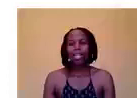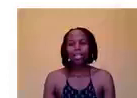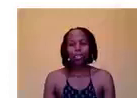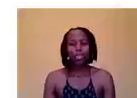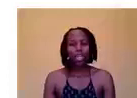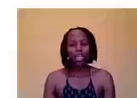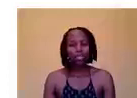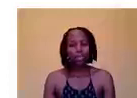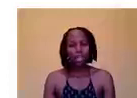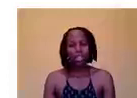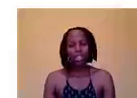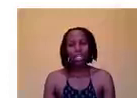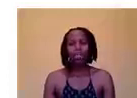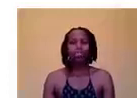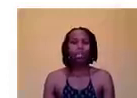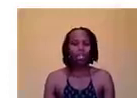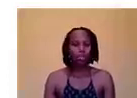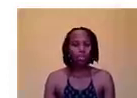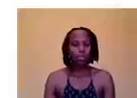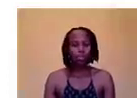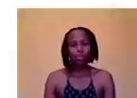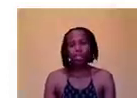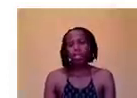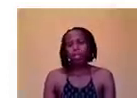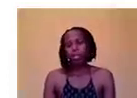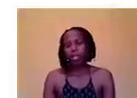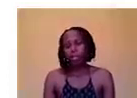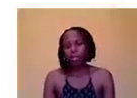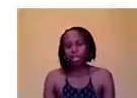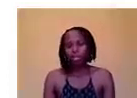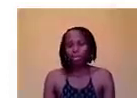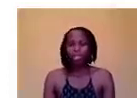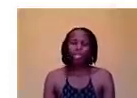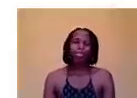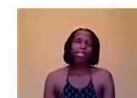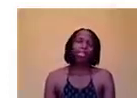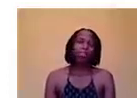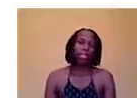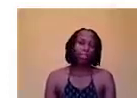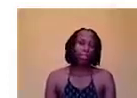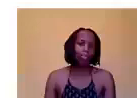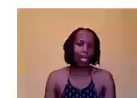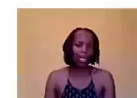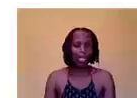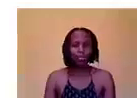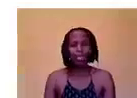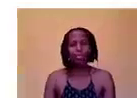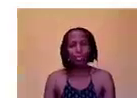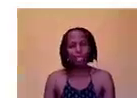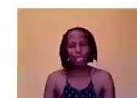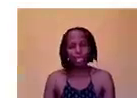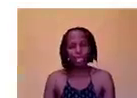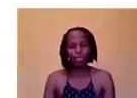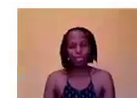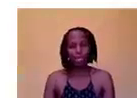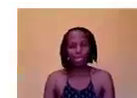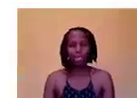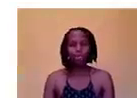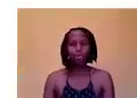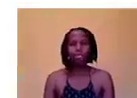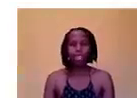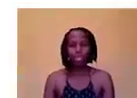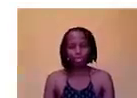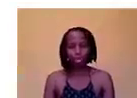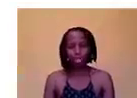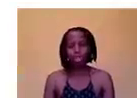so, we take the crucial information and we bring it to you, be it from the support services, be it from the academics, but we take the